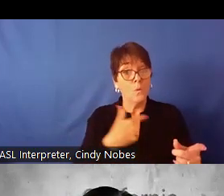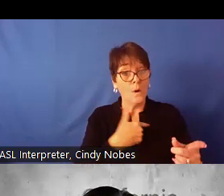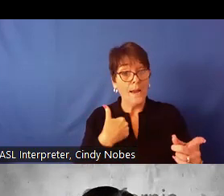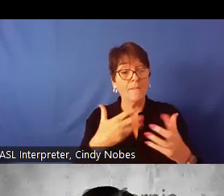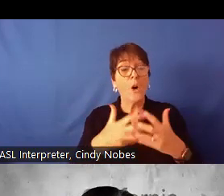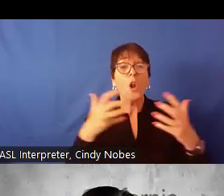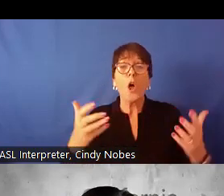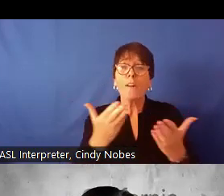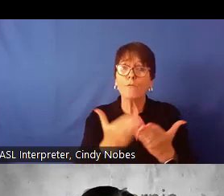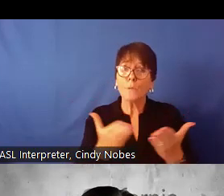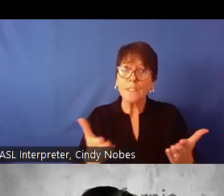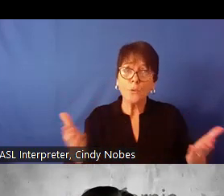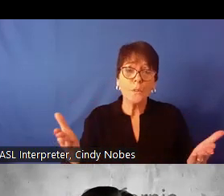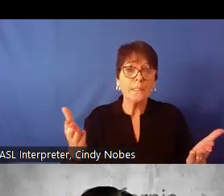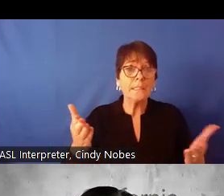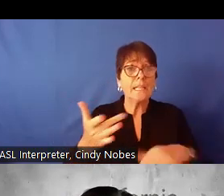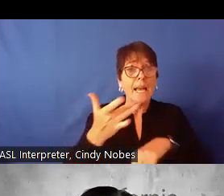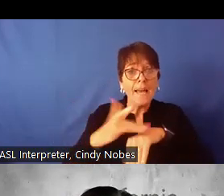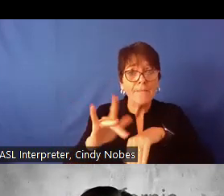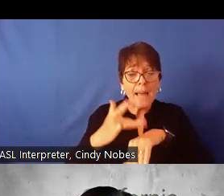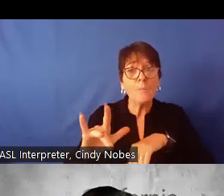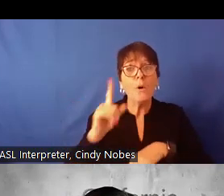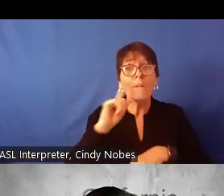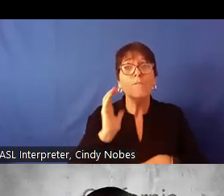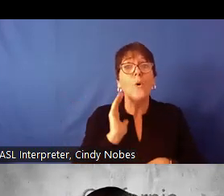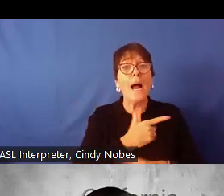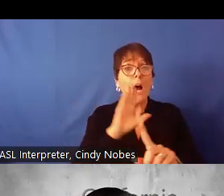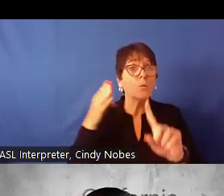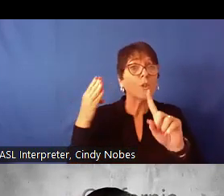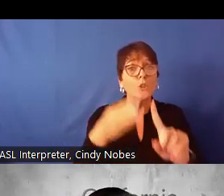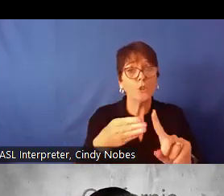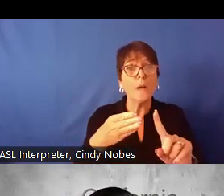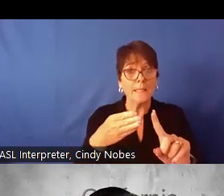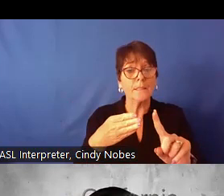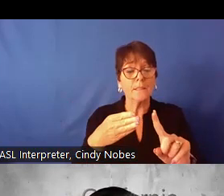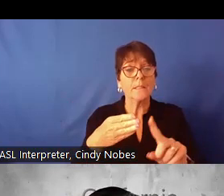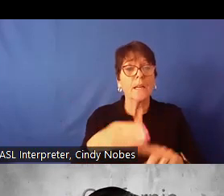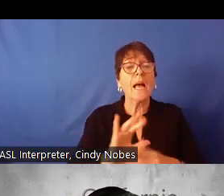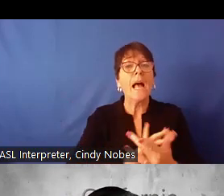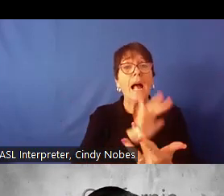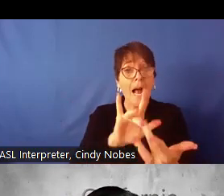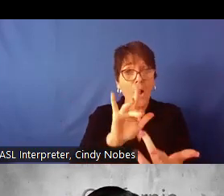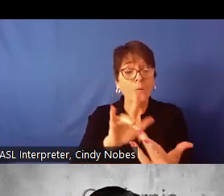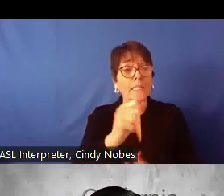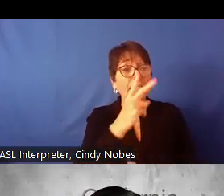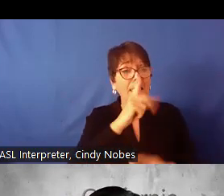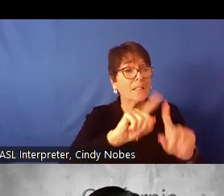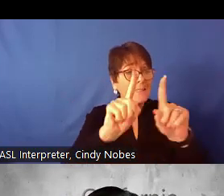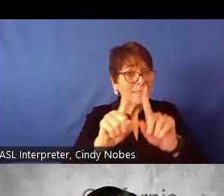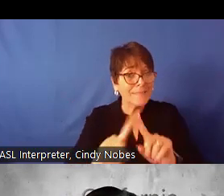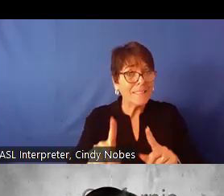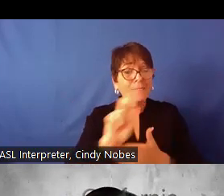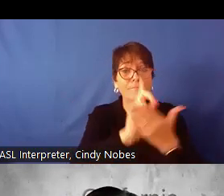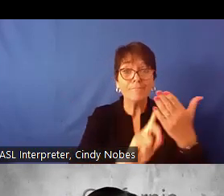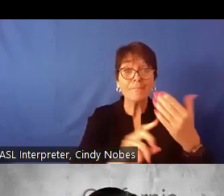have a lot of resources available for a lot of our direct mail outreach that we've done. You'll be able to see all of the pieces. They've been designed in